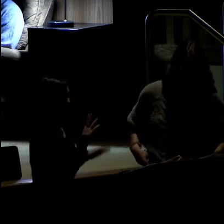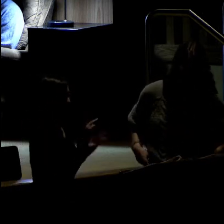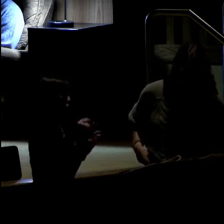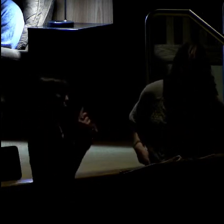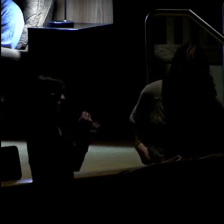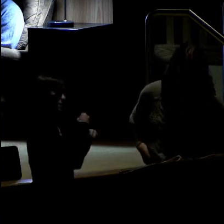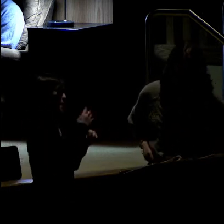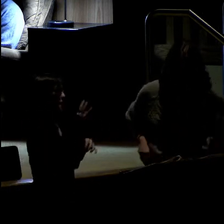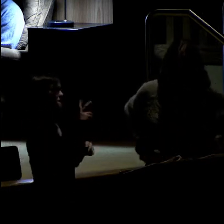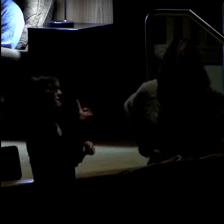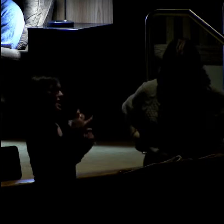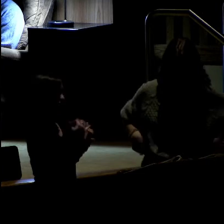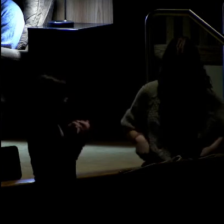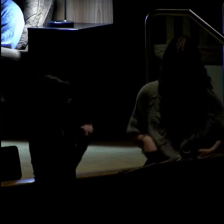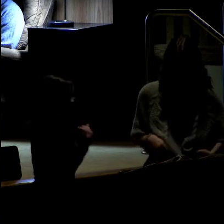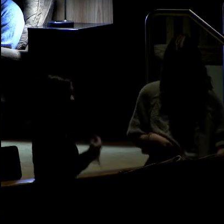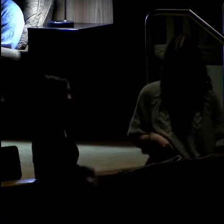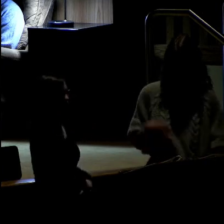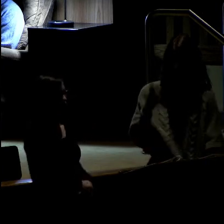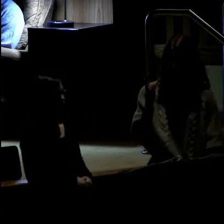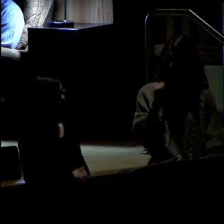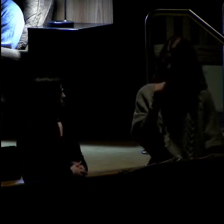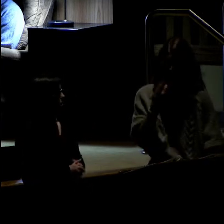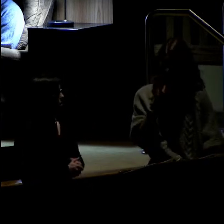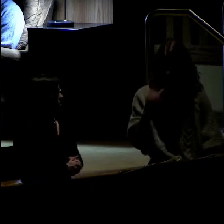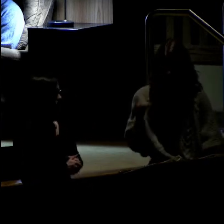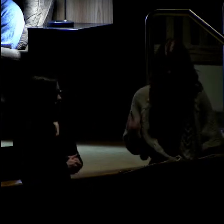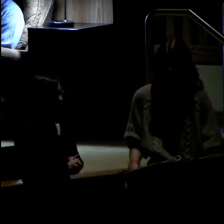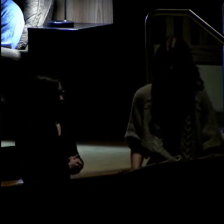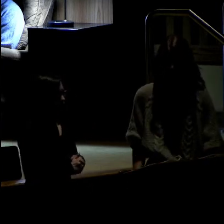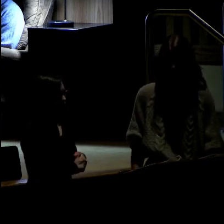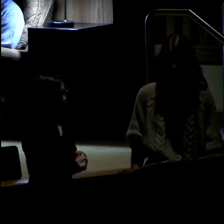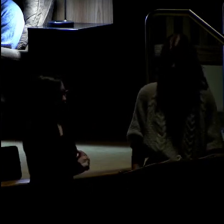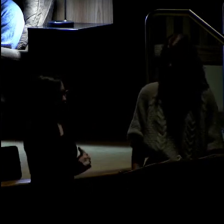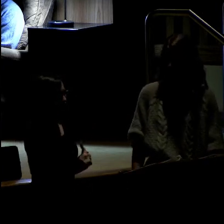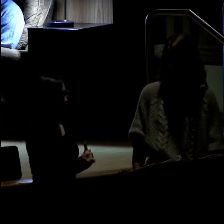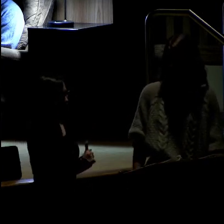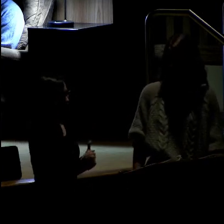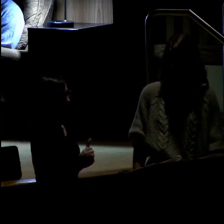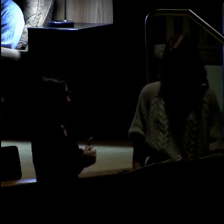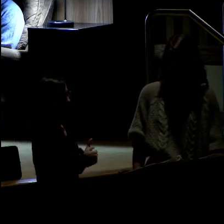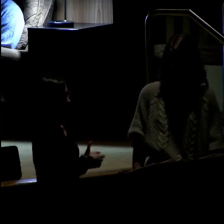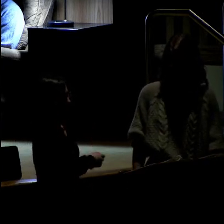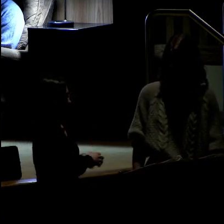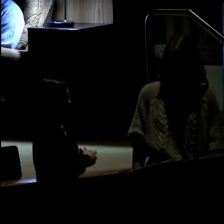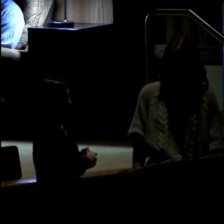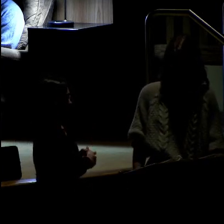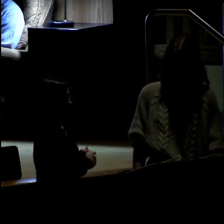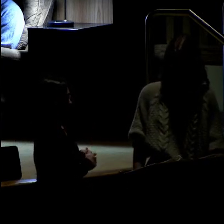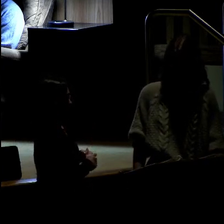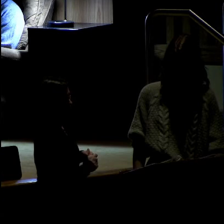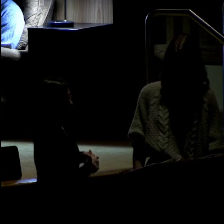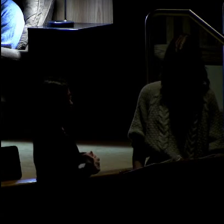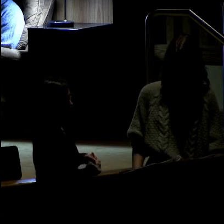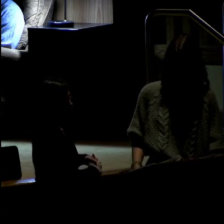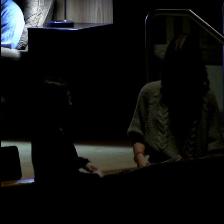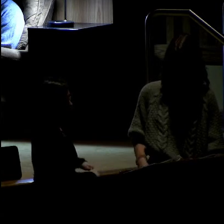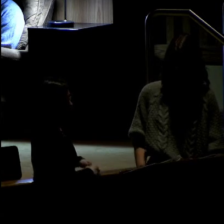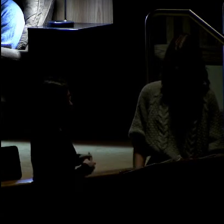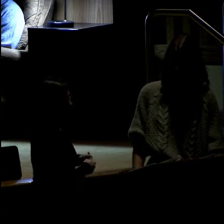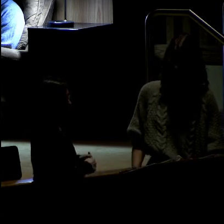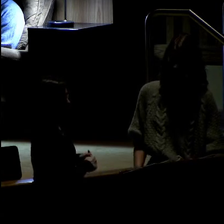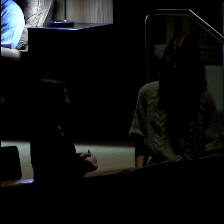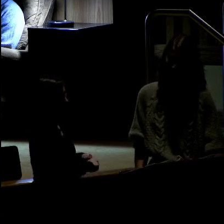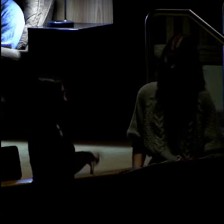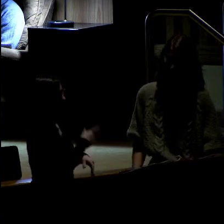today. Thank goodness. Why not, Mom? Because I'm using the oven. For what? Yesterday, I also